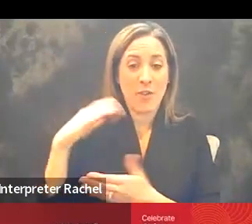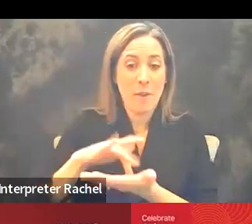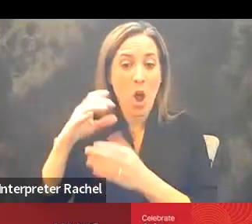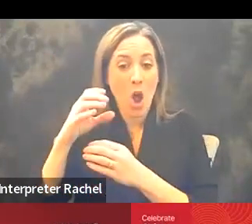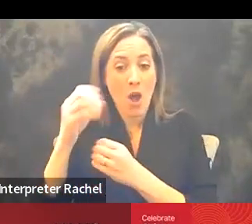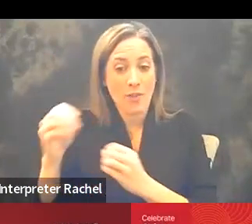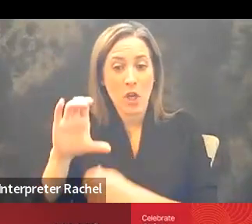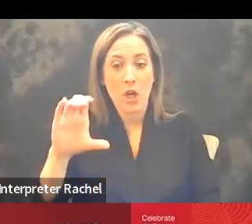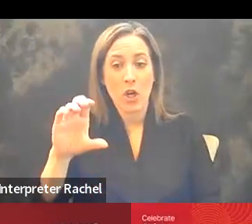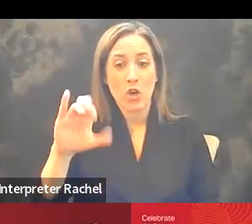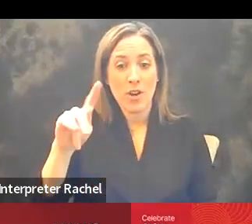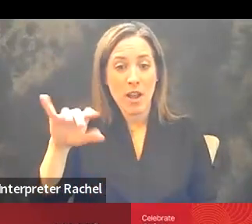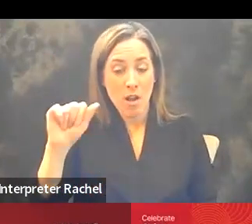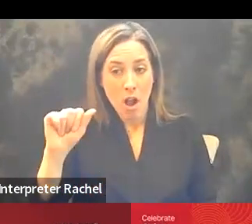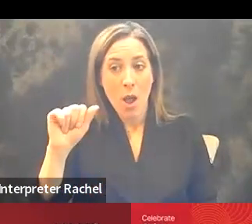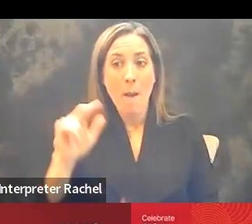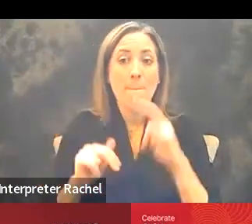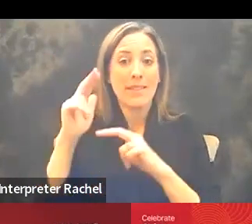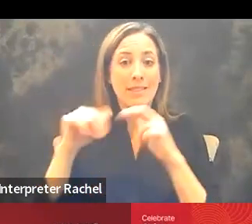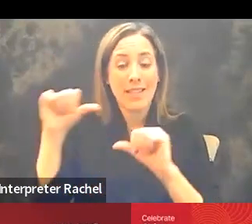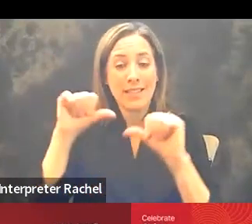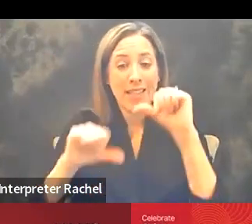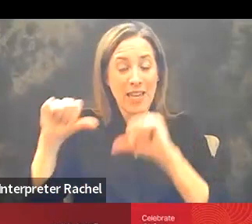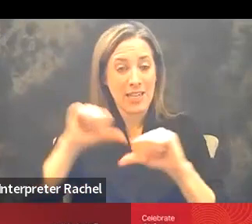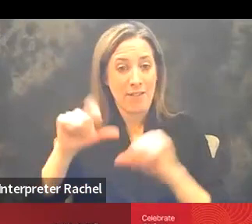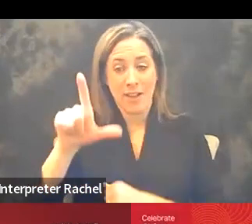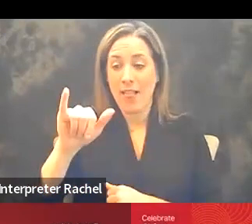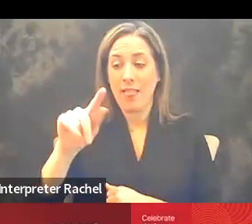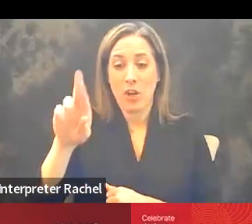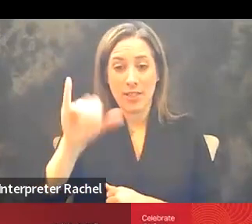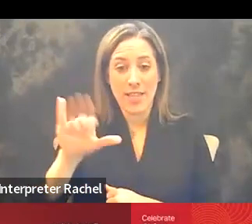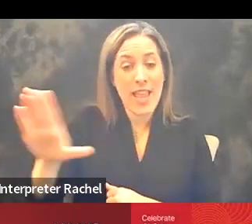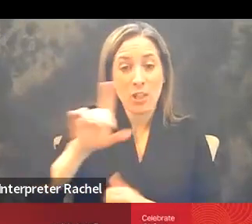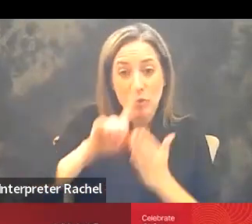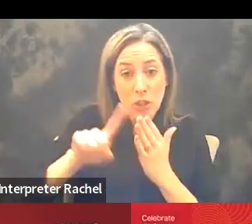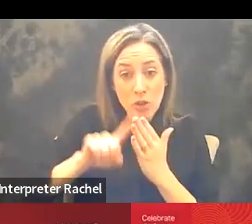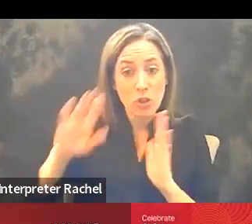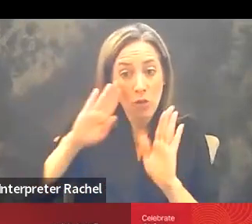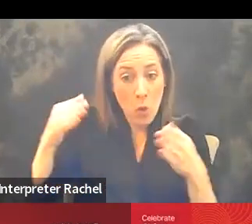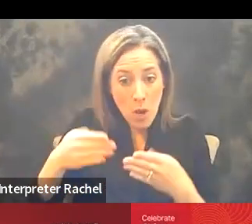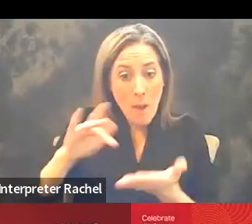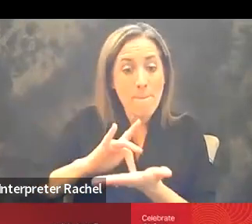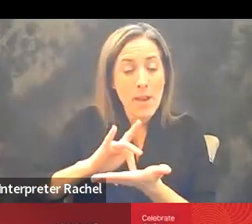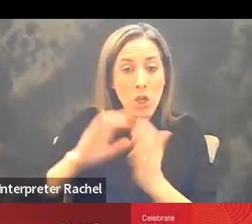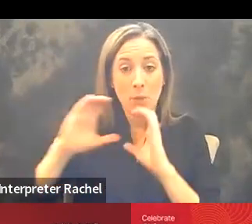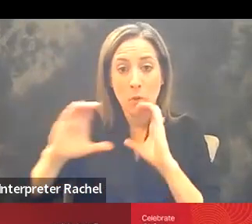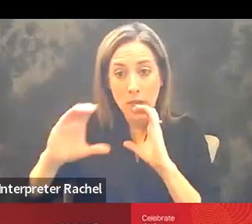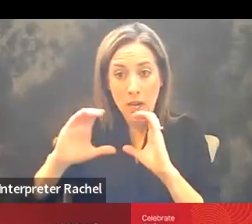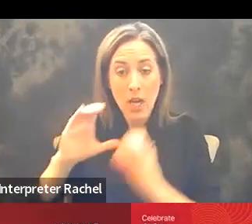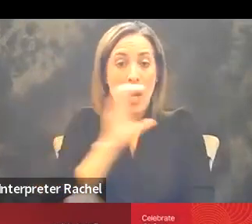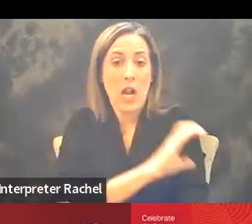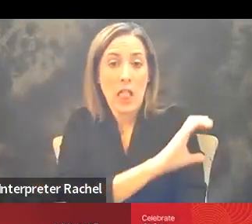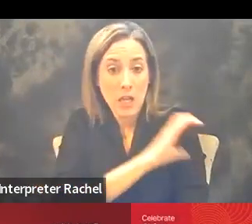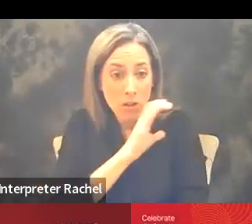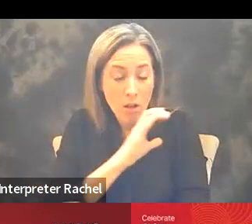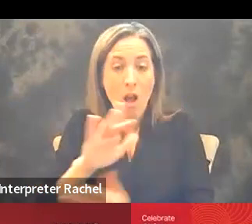an NGO focused on building scientific literacy. His research focuses on medical communication in clinical